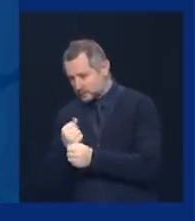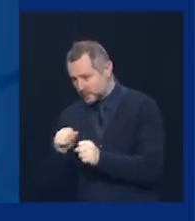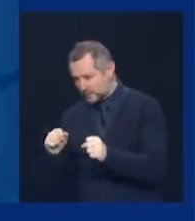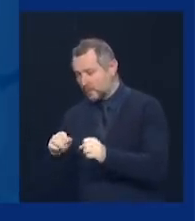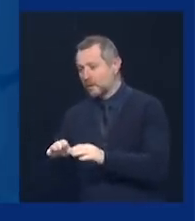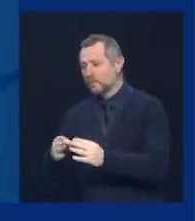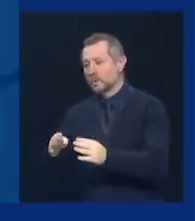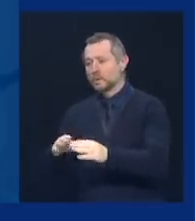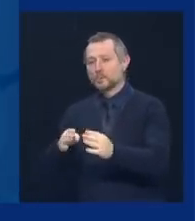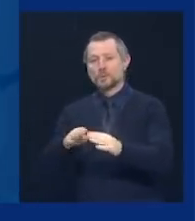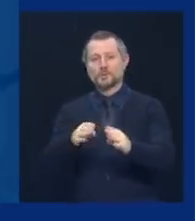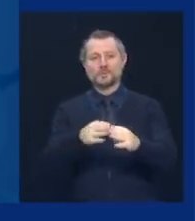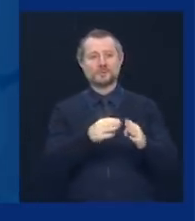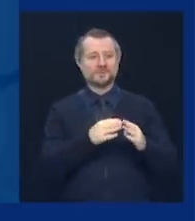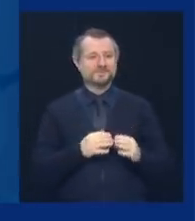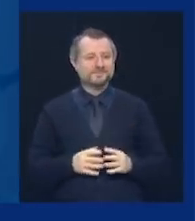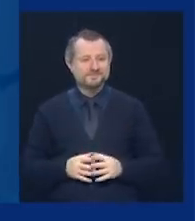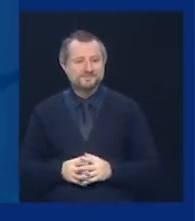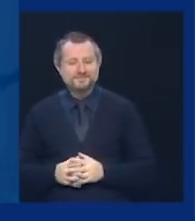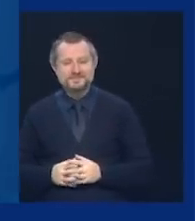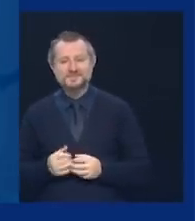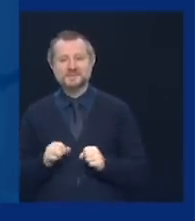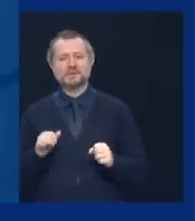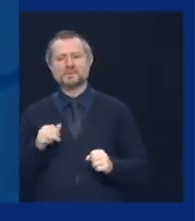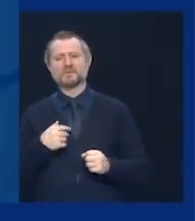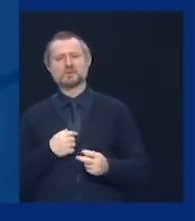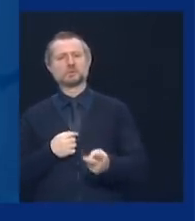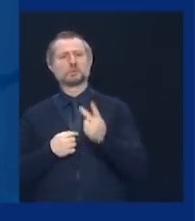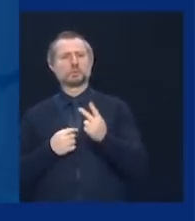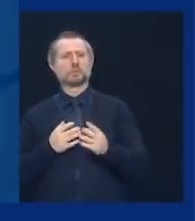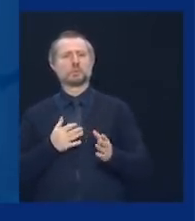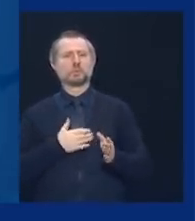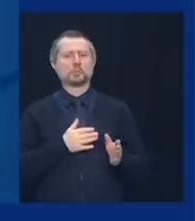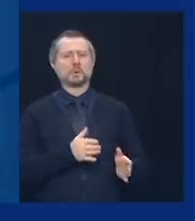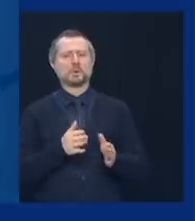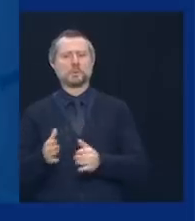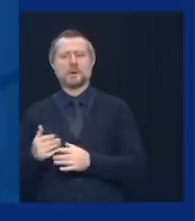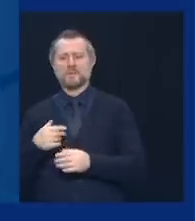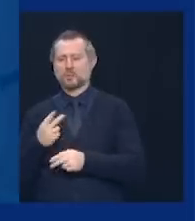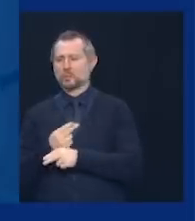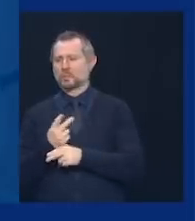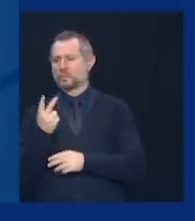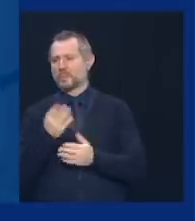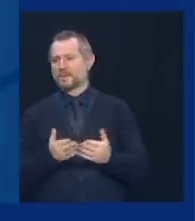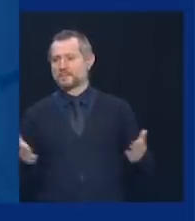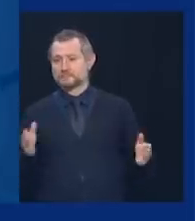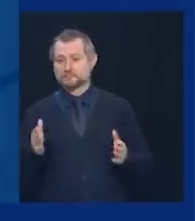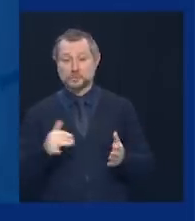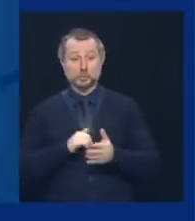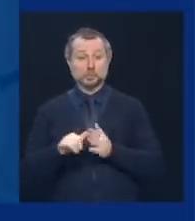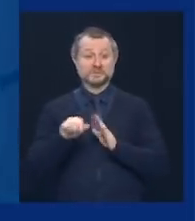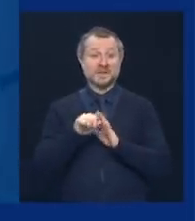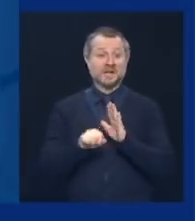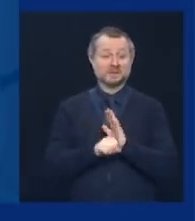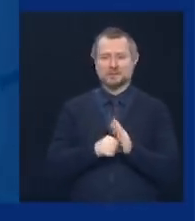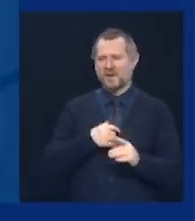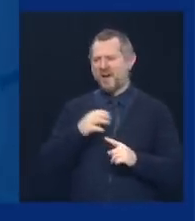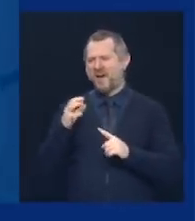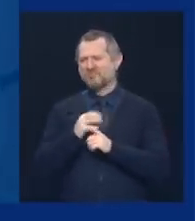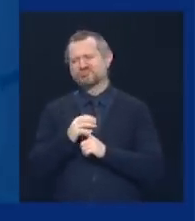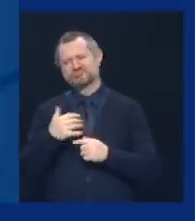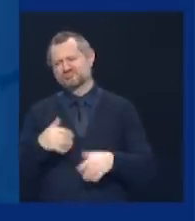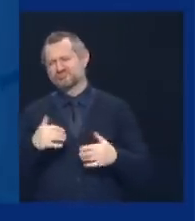You have two tools. We're now the most proficient state in the nation on testing. We